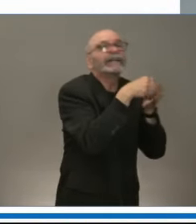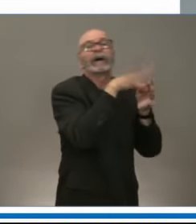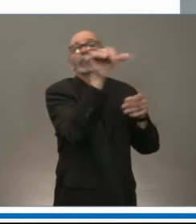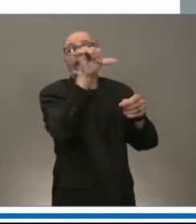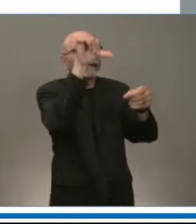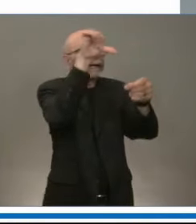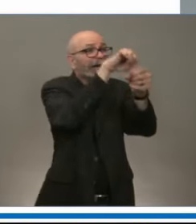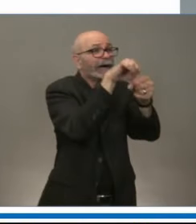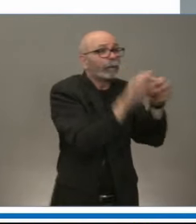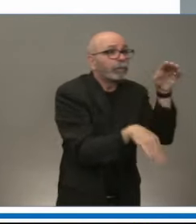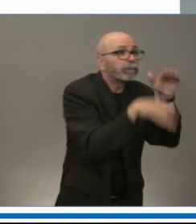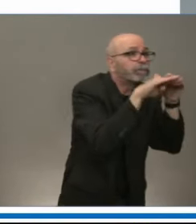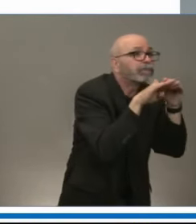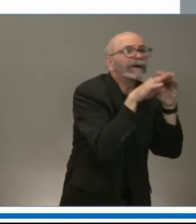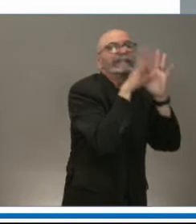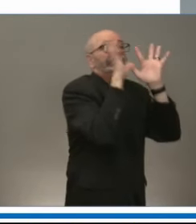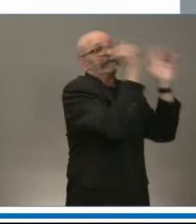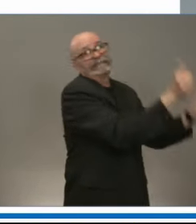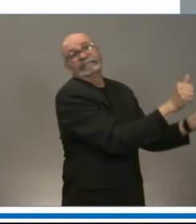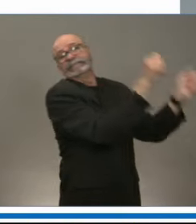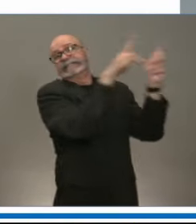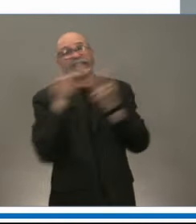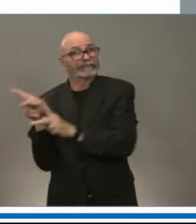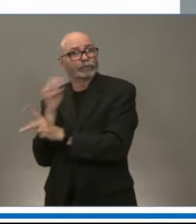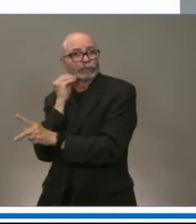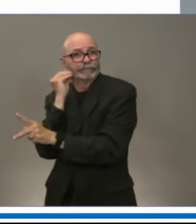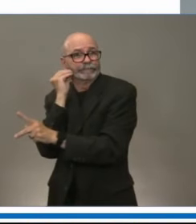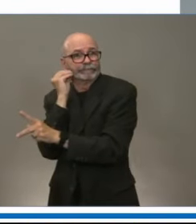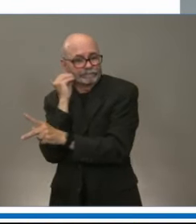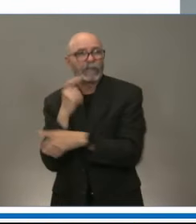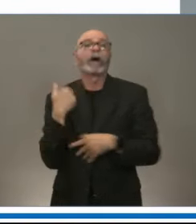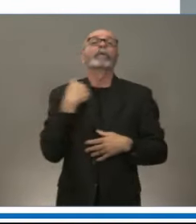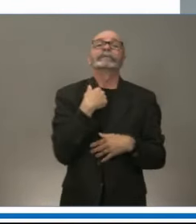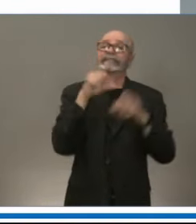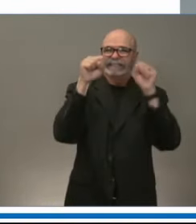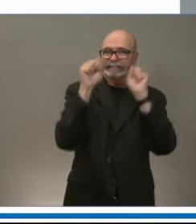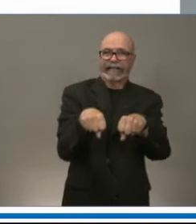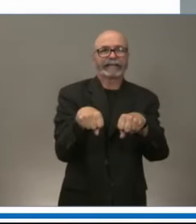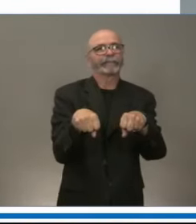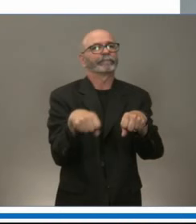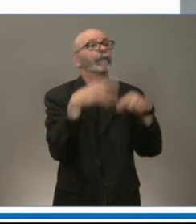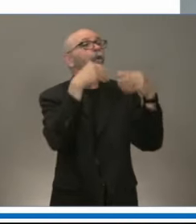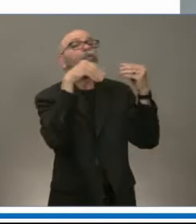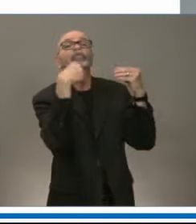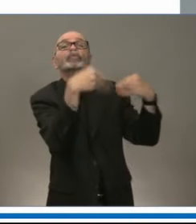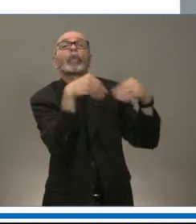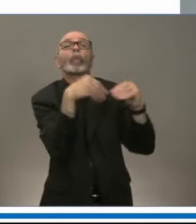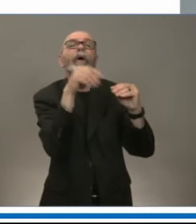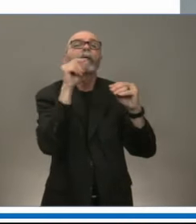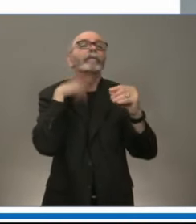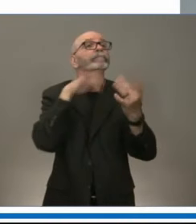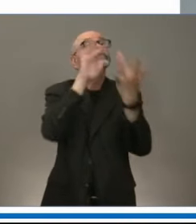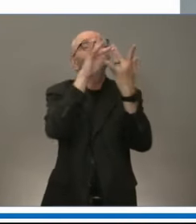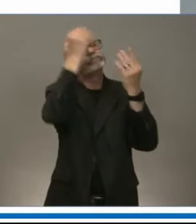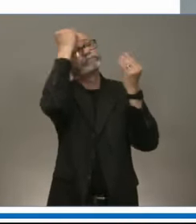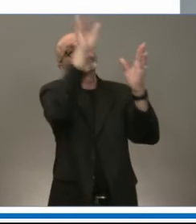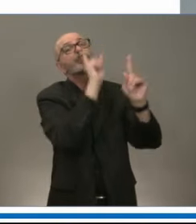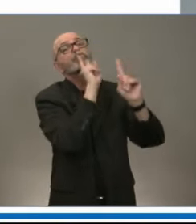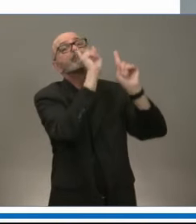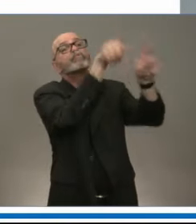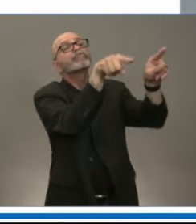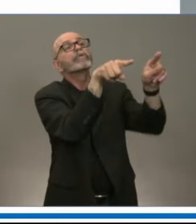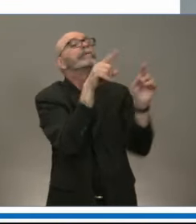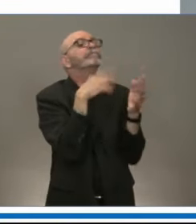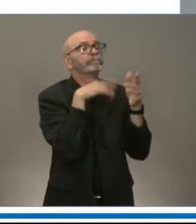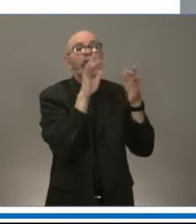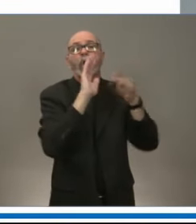lots of online grocery store ordering options. Many of the pharmacies are delivering. So think strategically and try to visit, if maybe